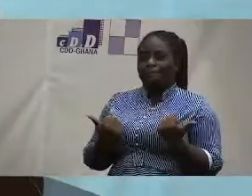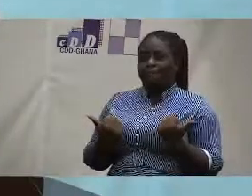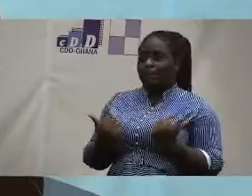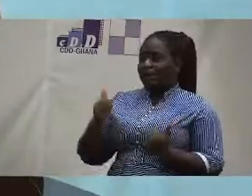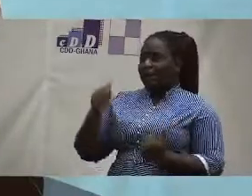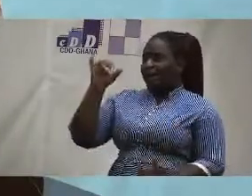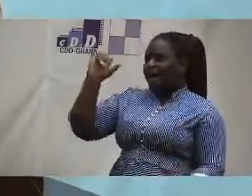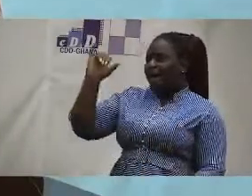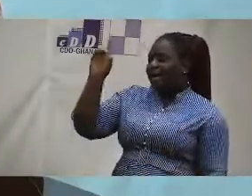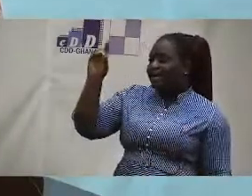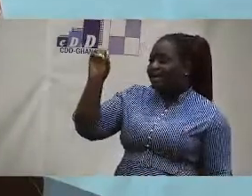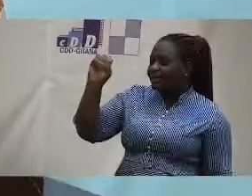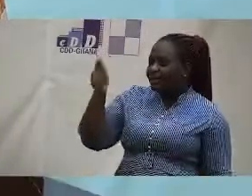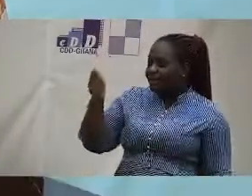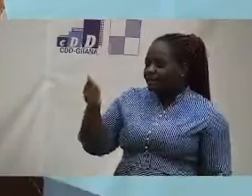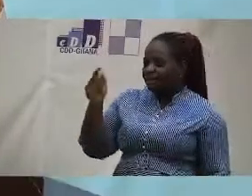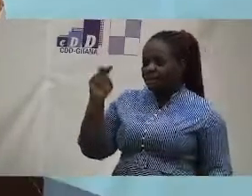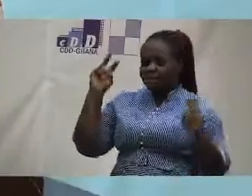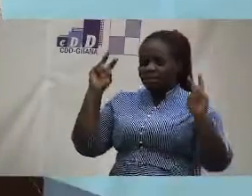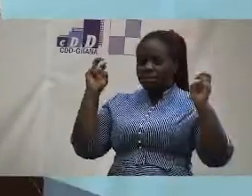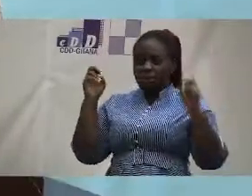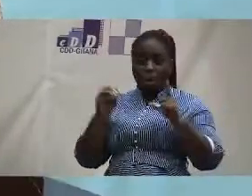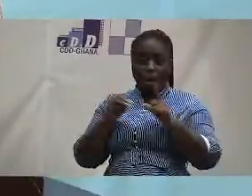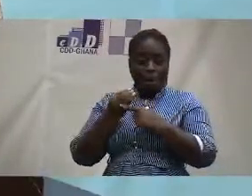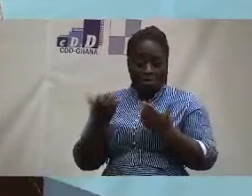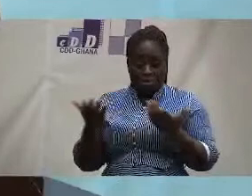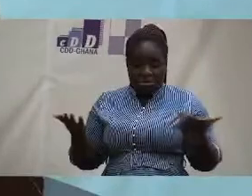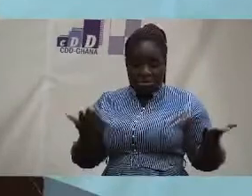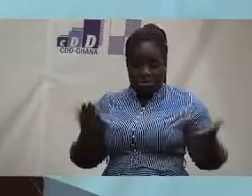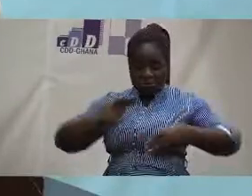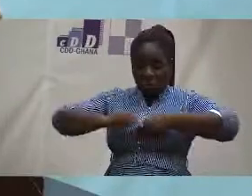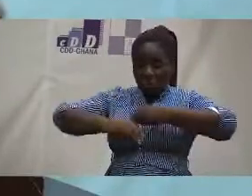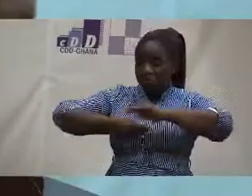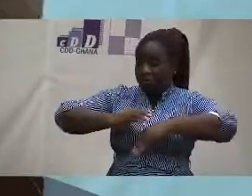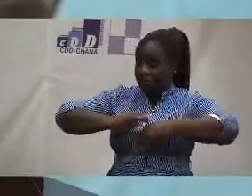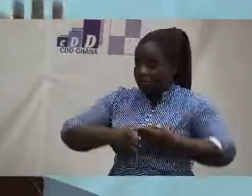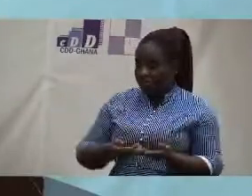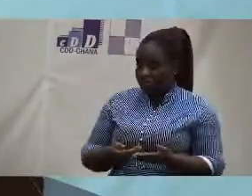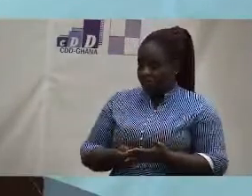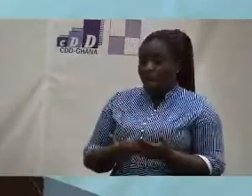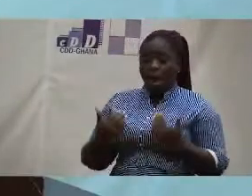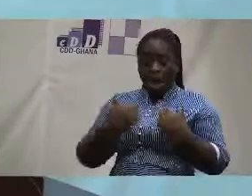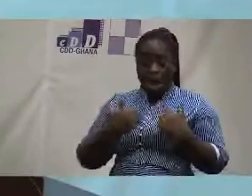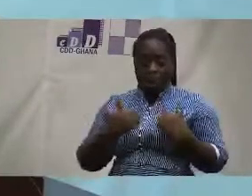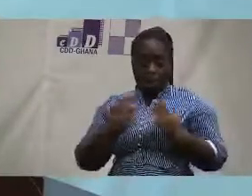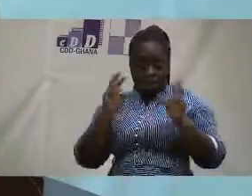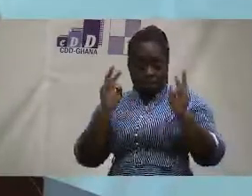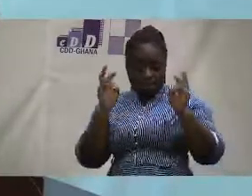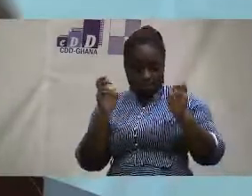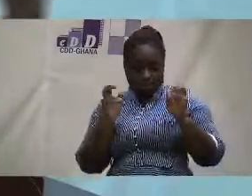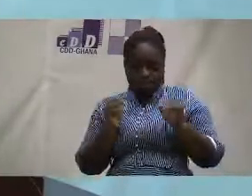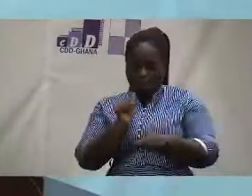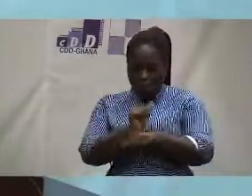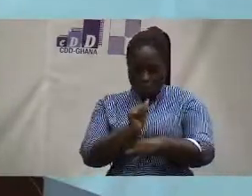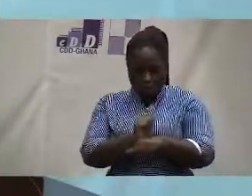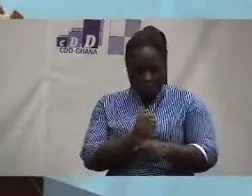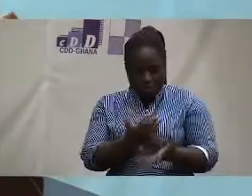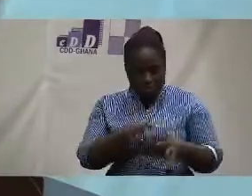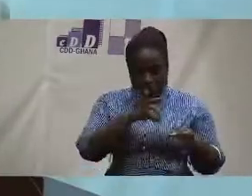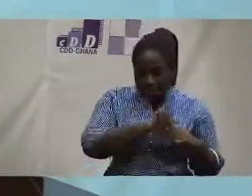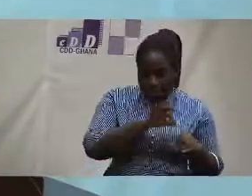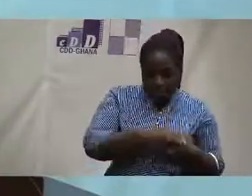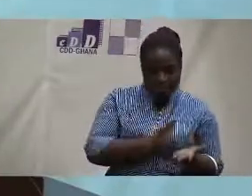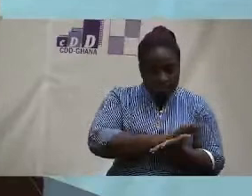either issue-driven or service-oriented. So we are the issue-driven one, working on